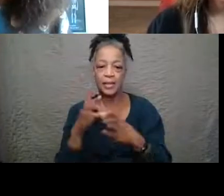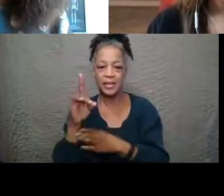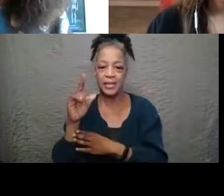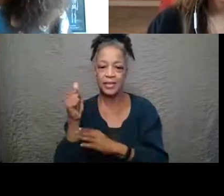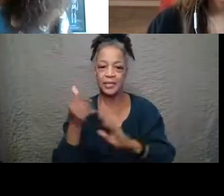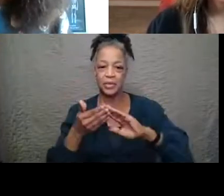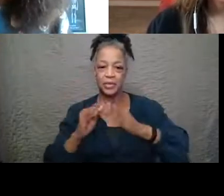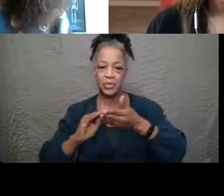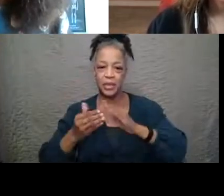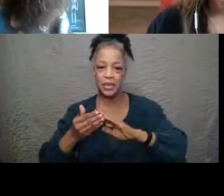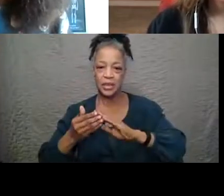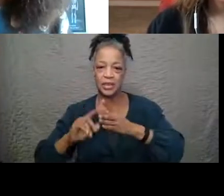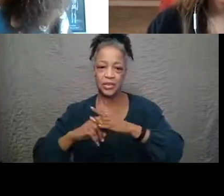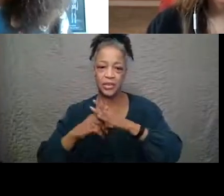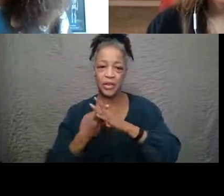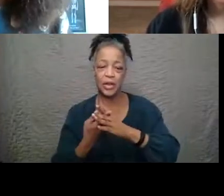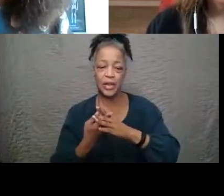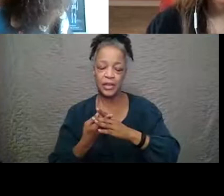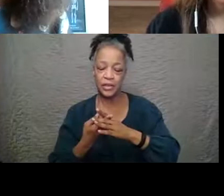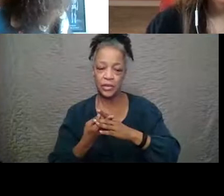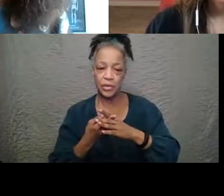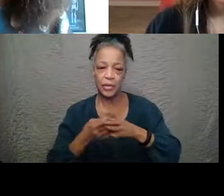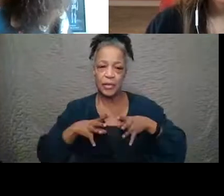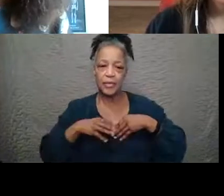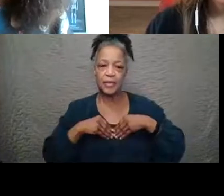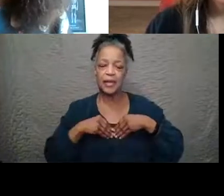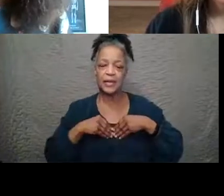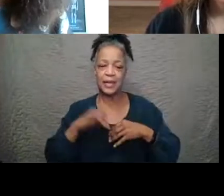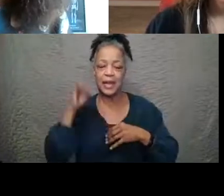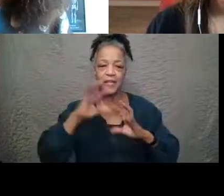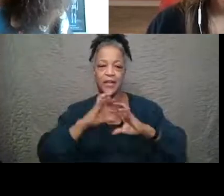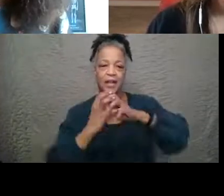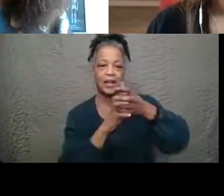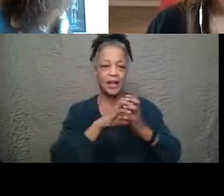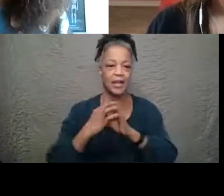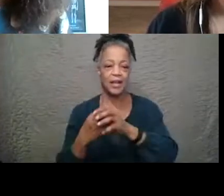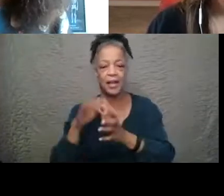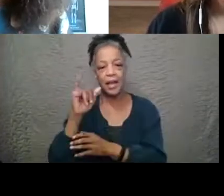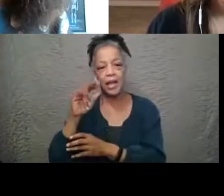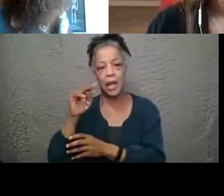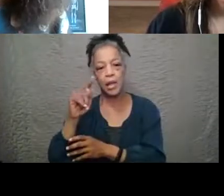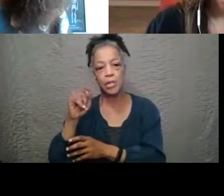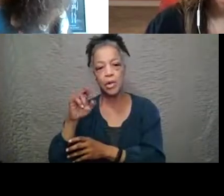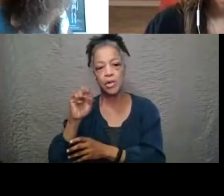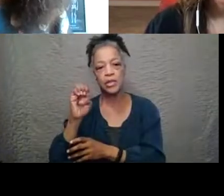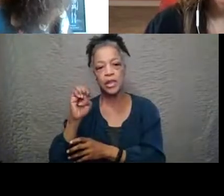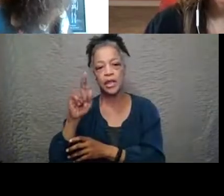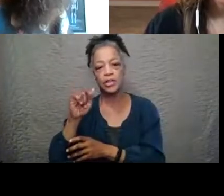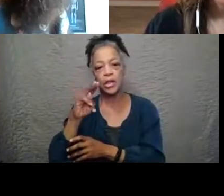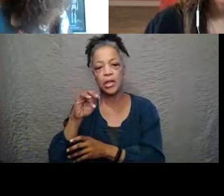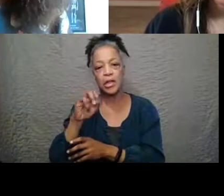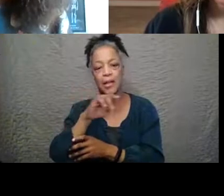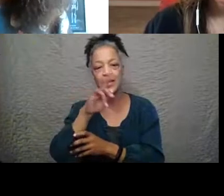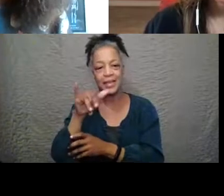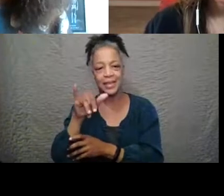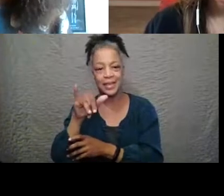really starting to embrace the idea of intersectionality, particularly where race is concerned,